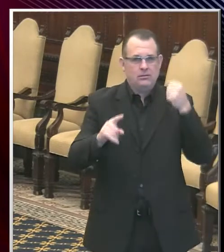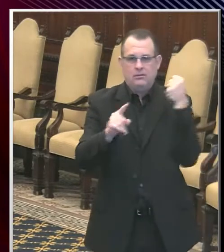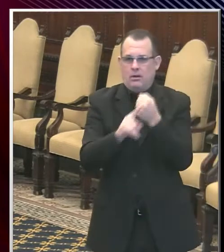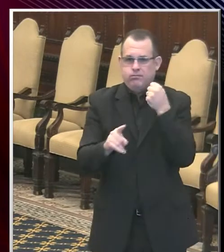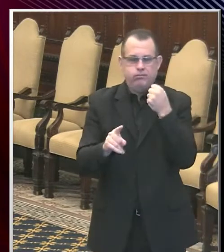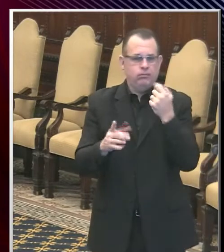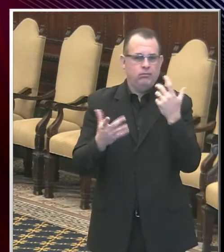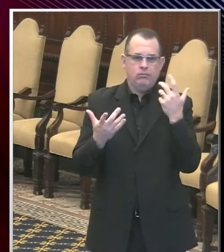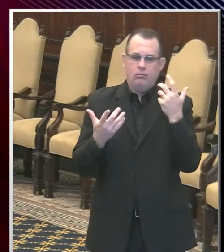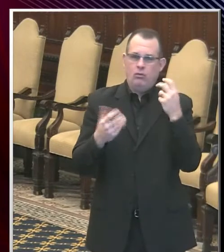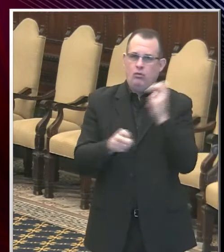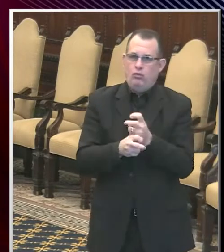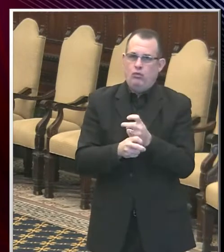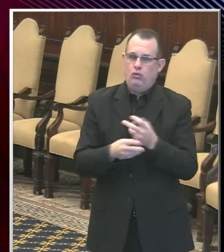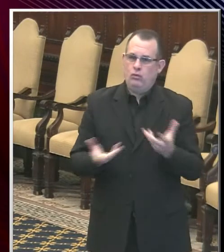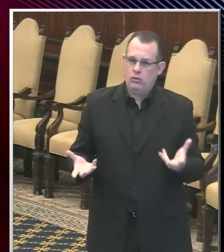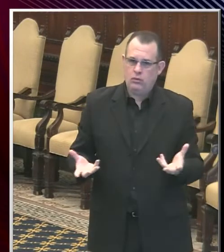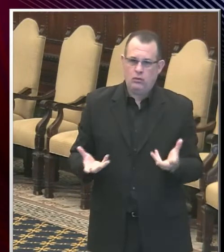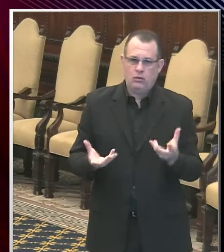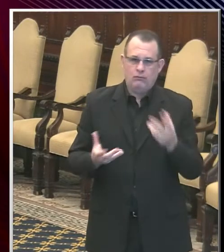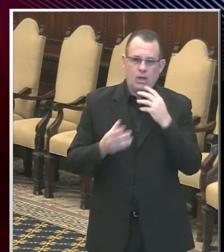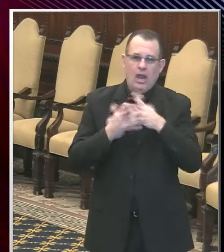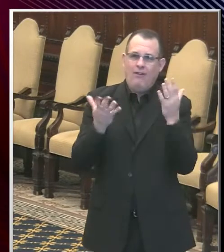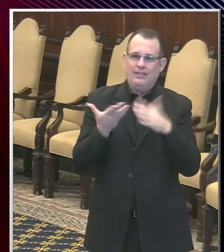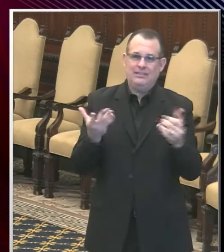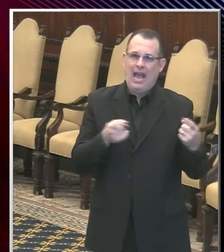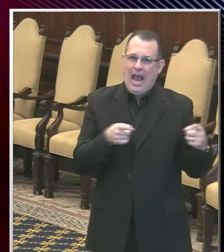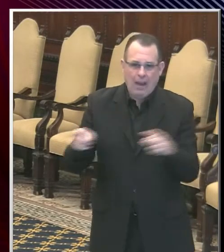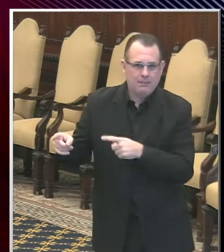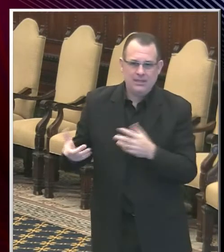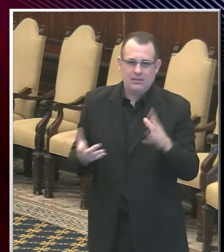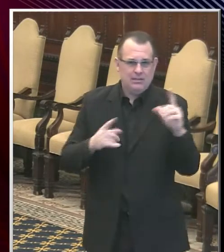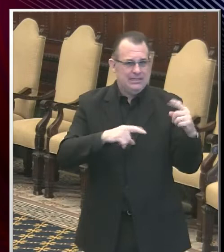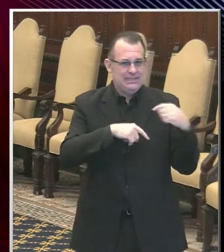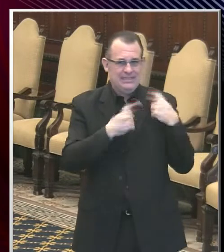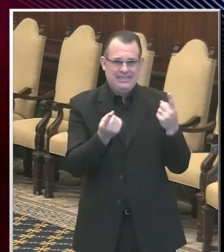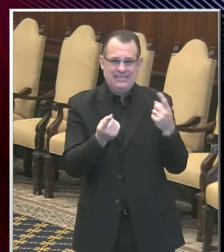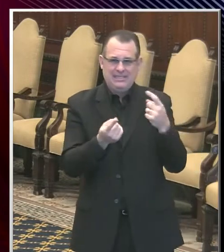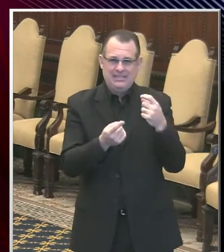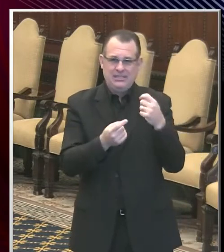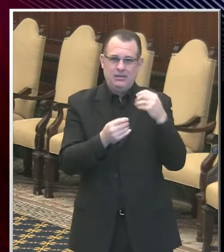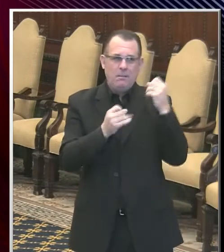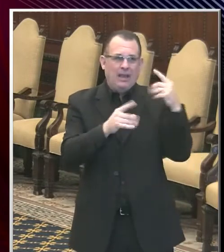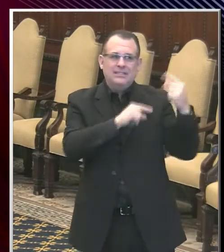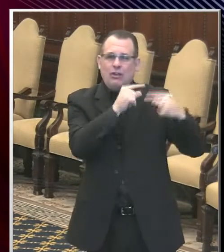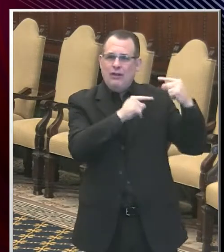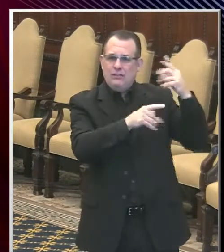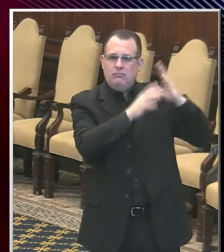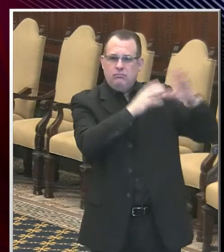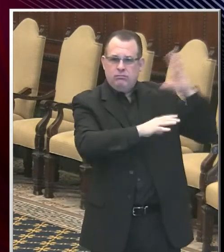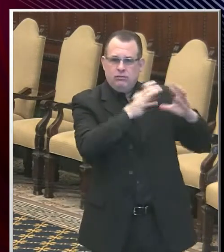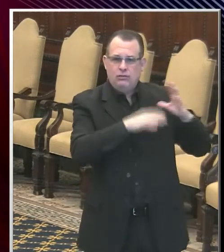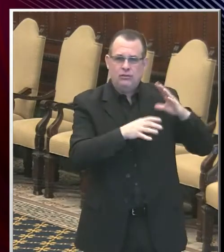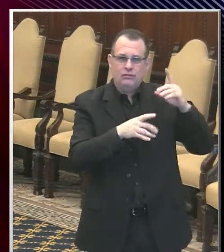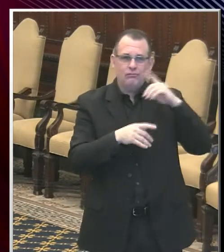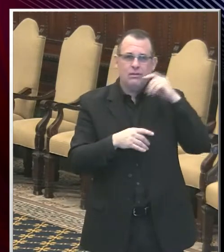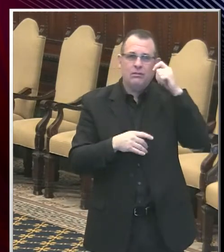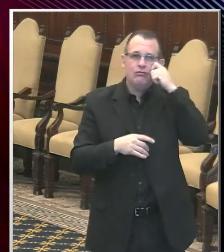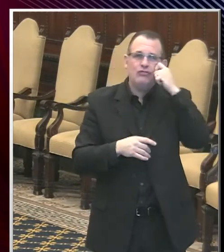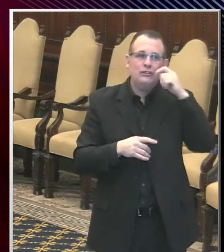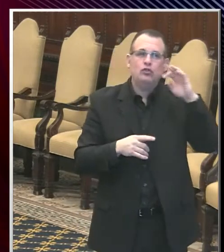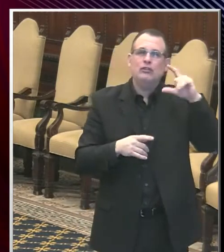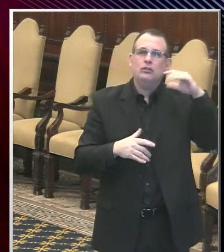COVID-19 based on a lot of things that have happened over generations of racial inequities in